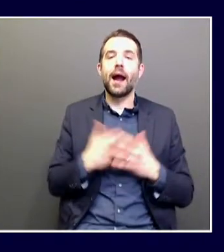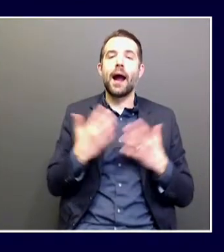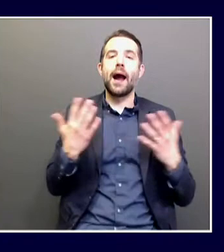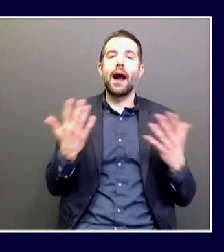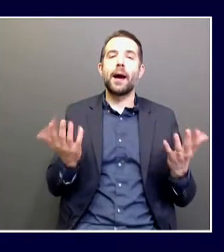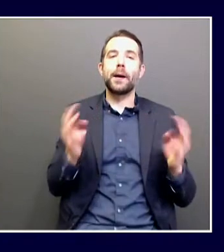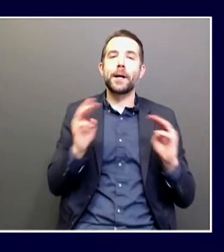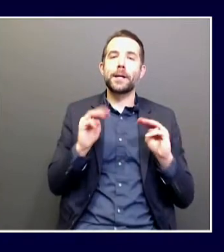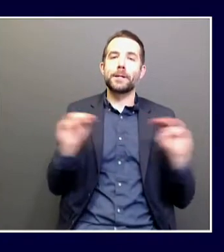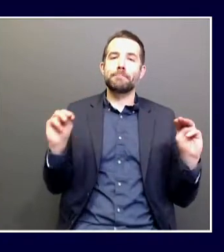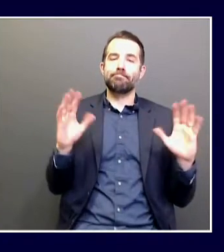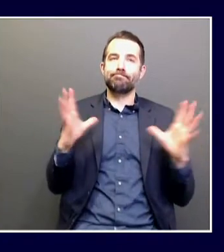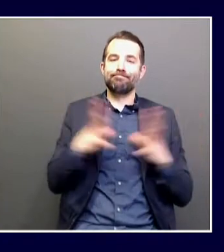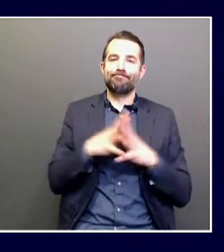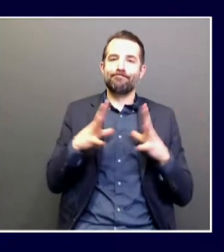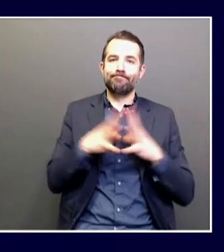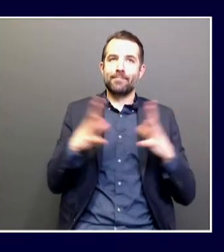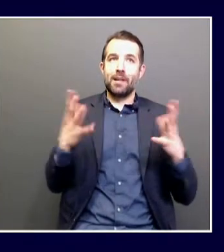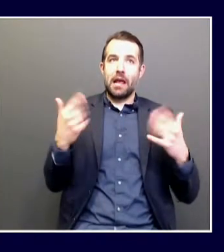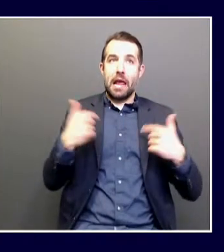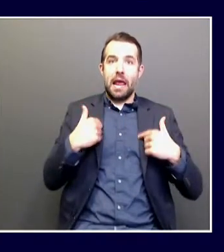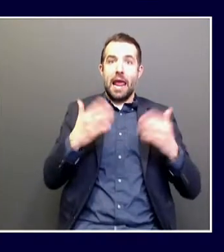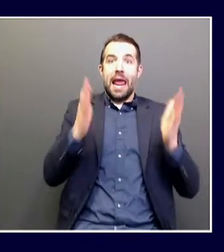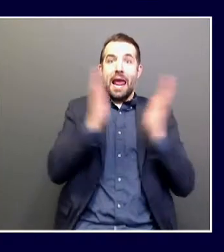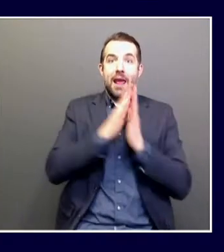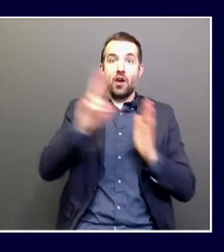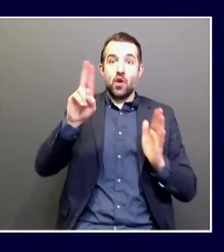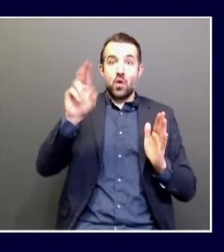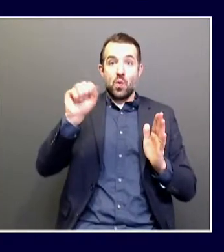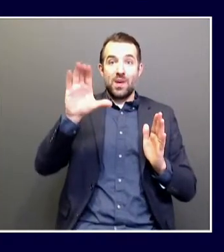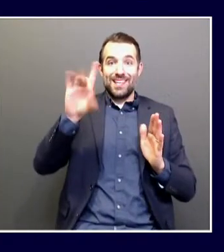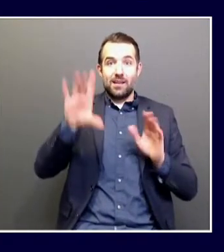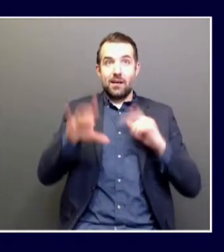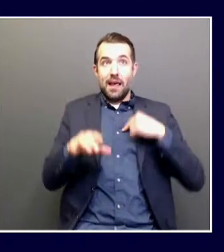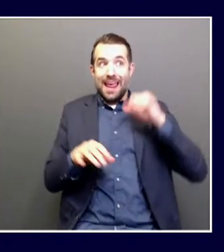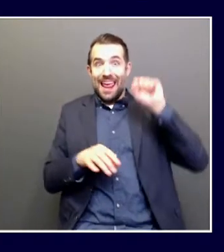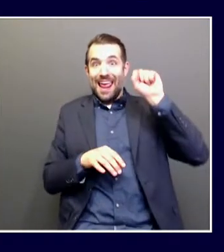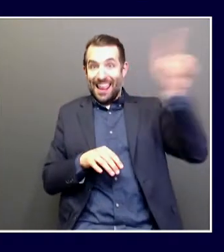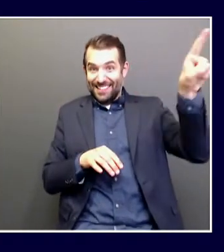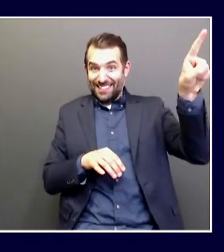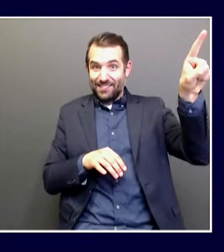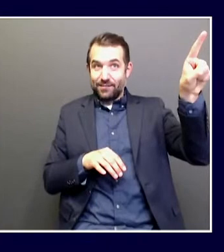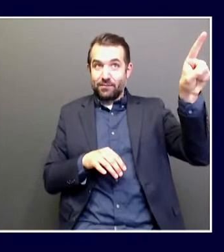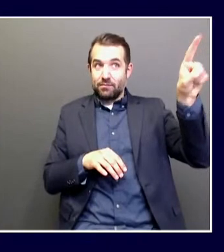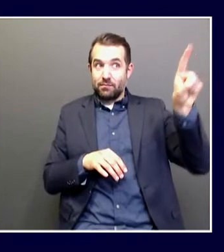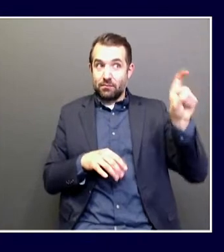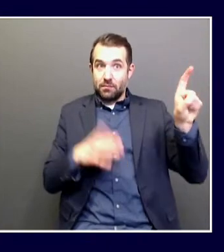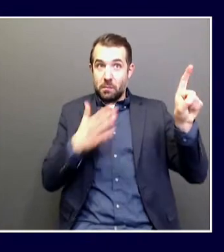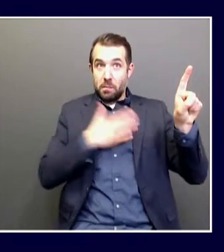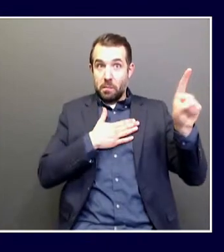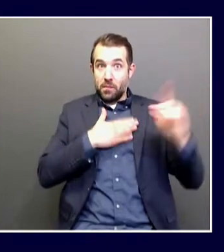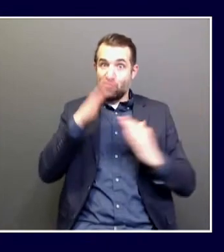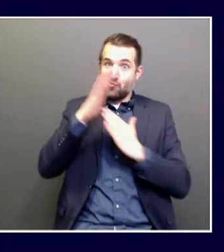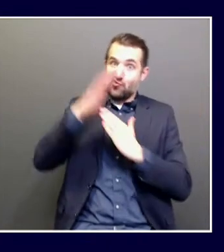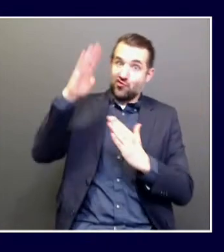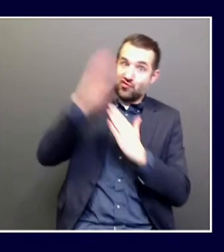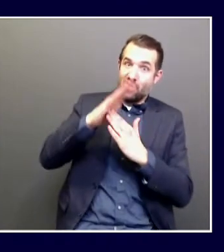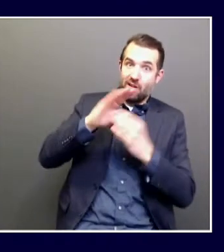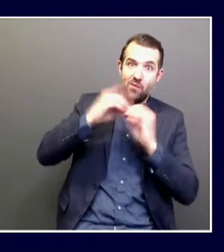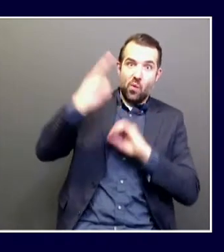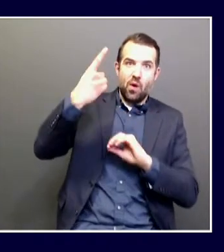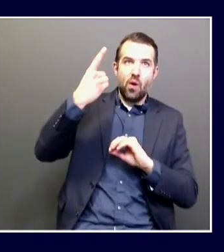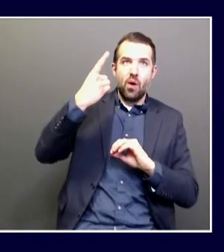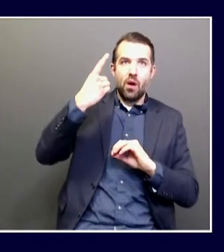we've asked the U.S. CDC this, actually. Our top epidemiologist here at the Maine CDC put this question to U.S. CDC. And